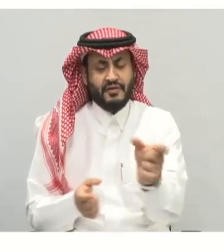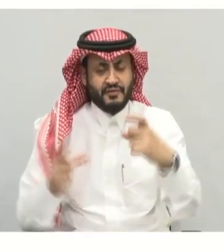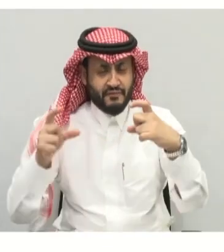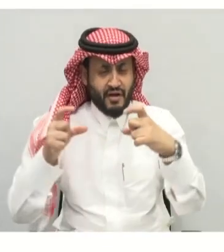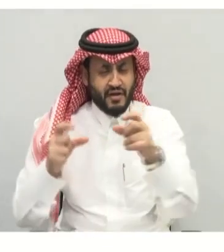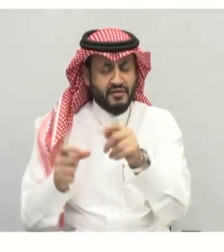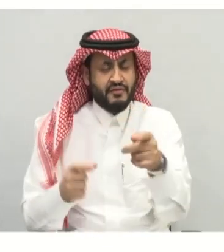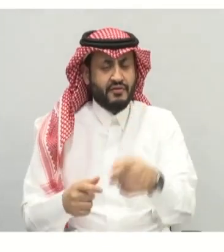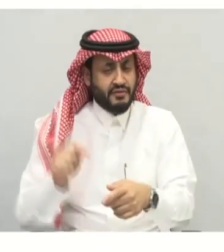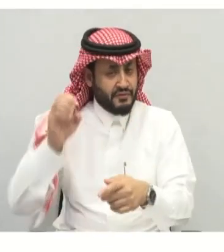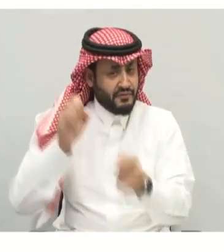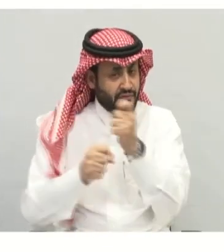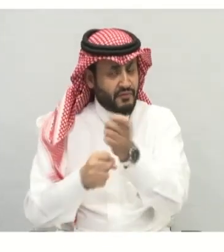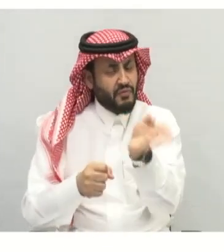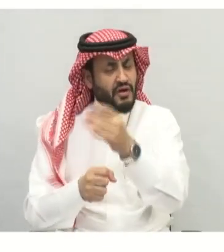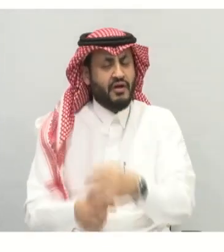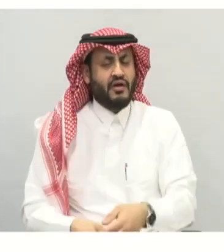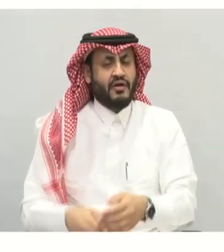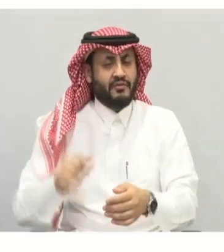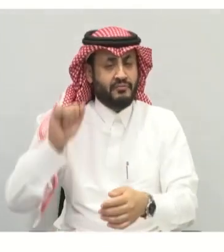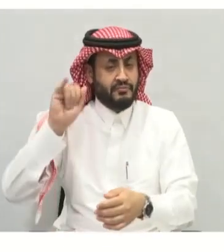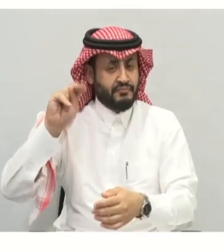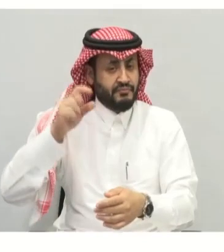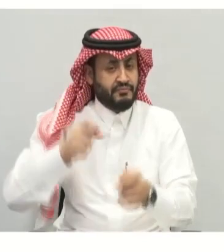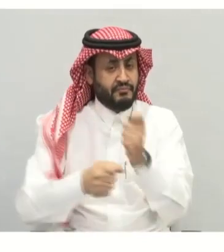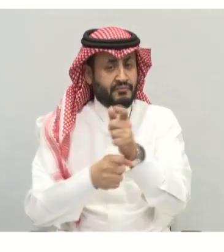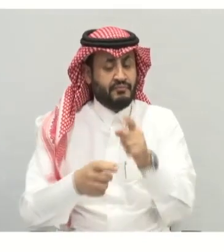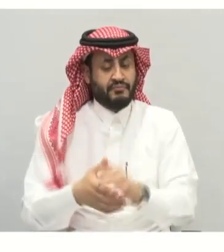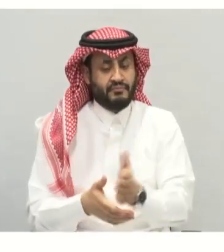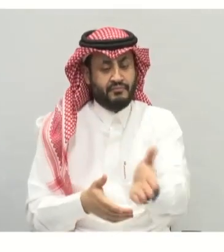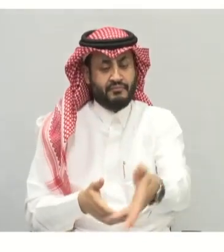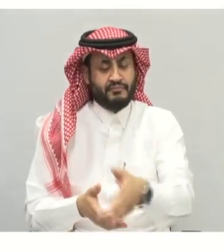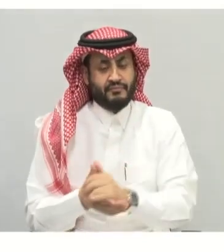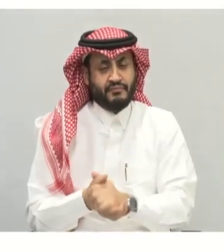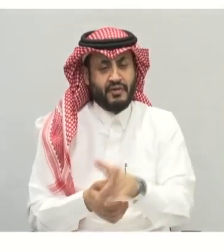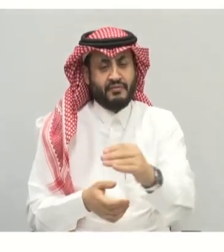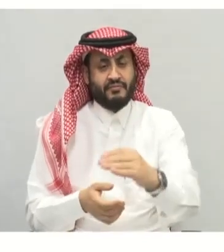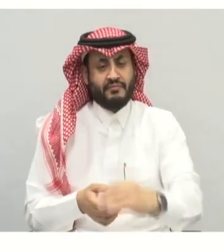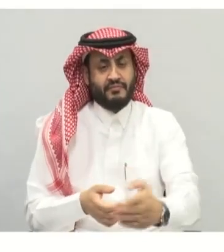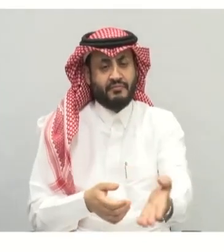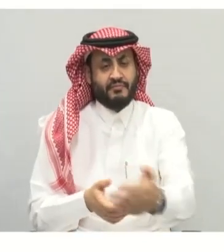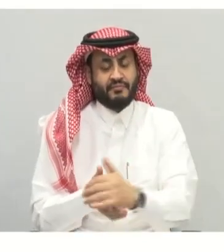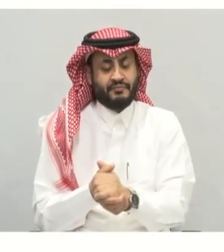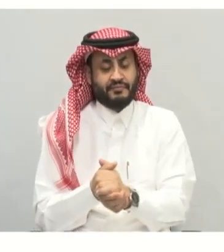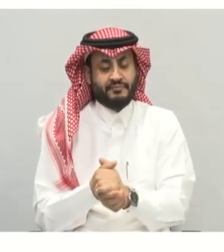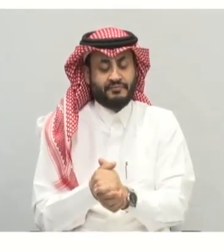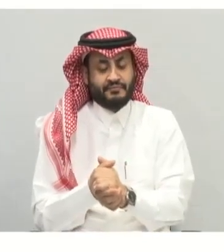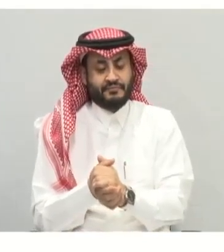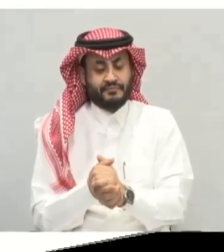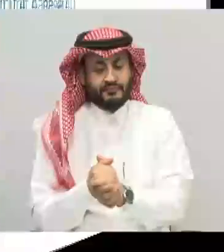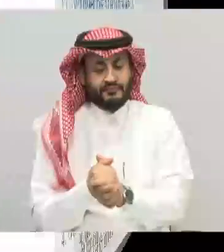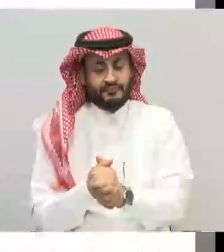that can be followed by gerunds in unit 4. so these were the answers of exercise